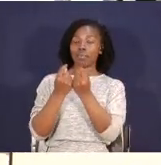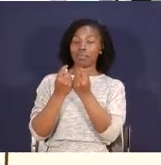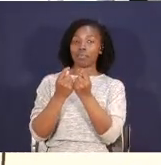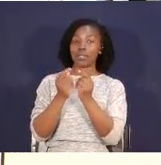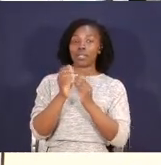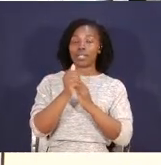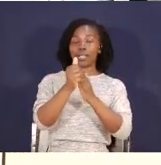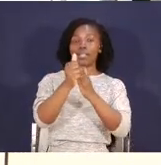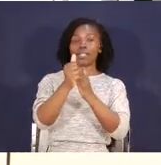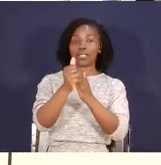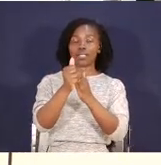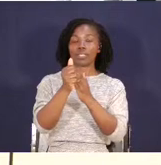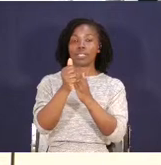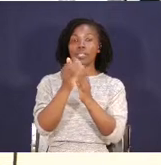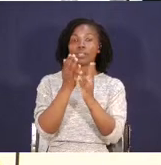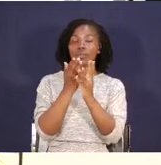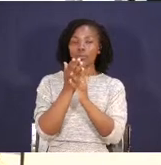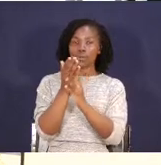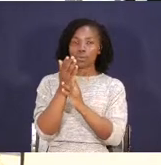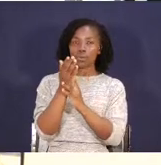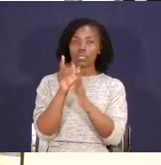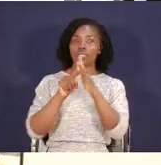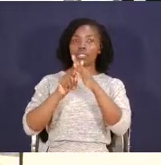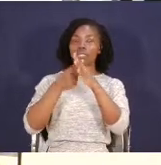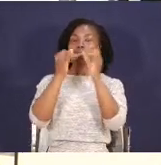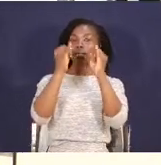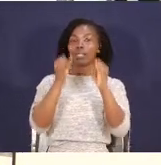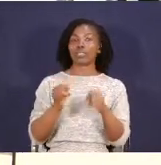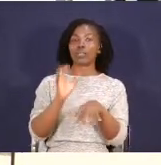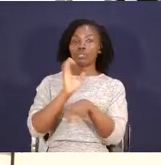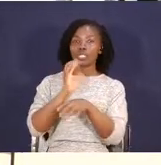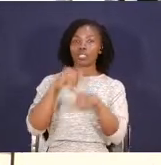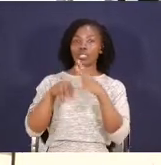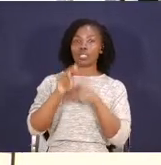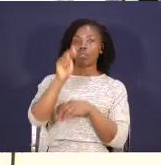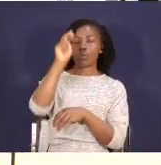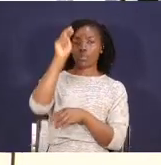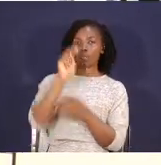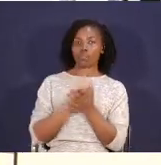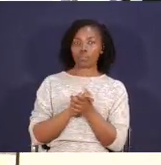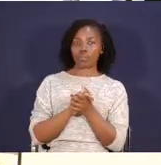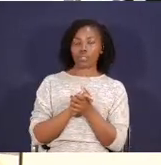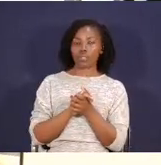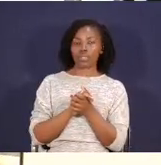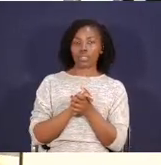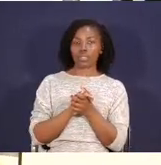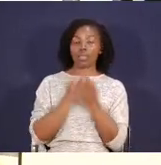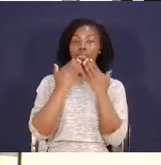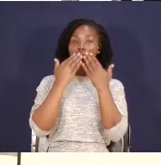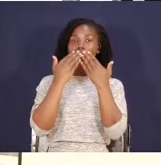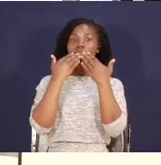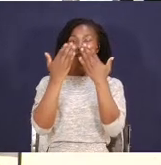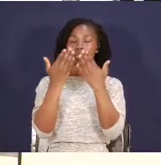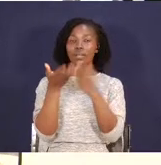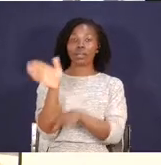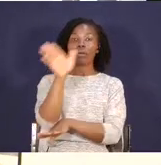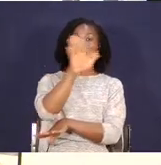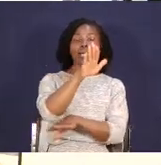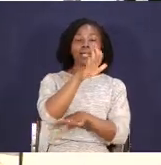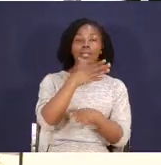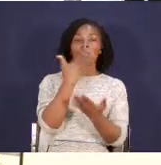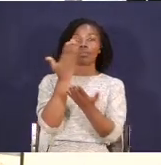planting Northgate Church, which is now a large congregation. And so when you get back home, thank your church for that